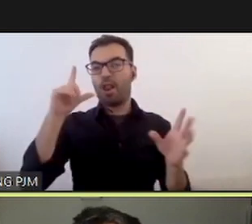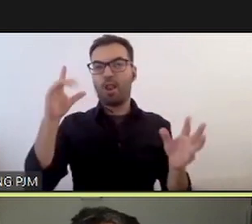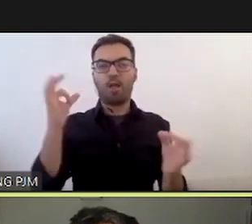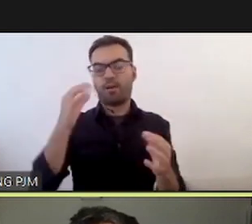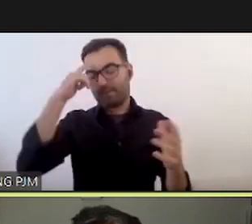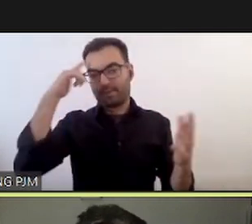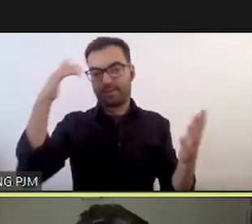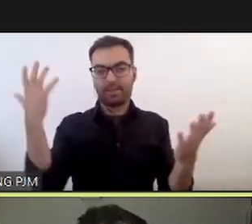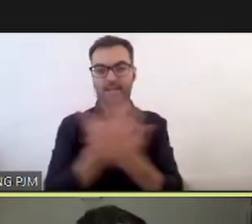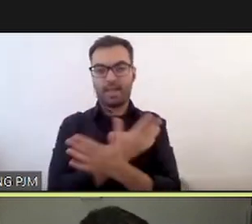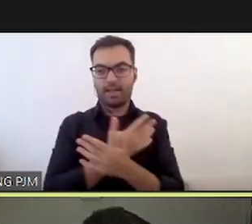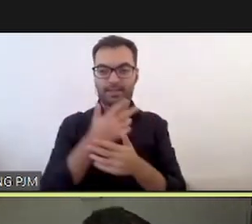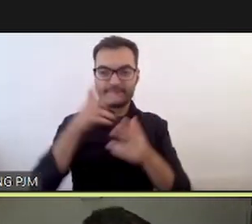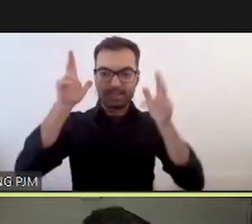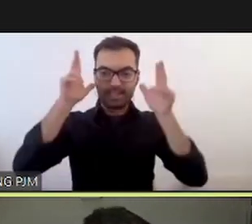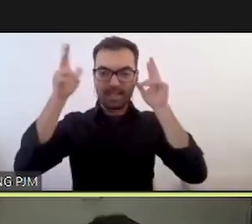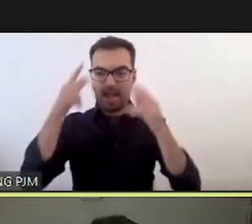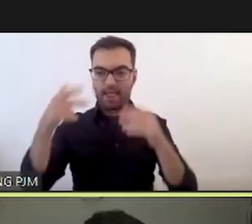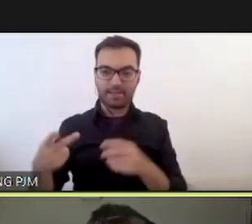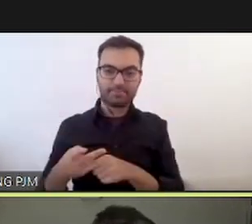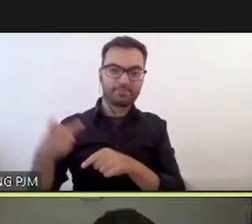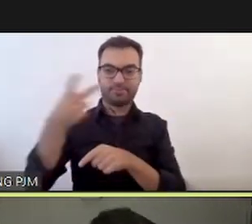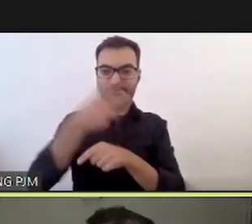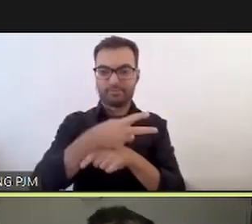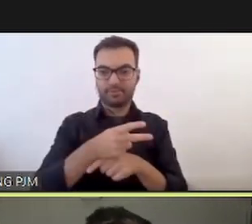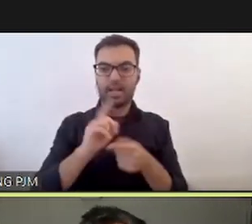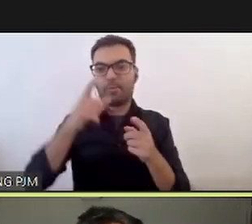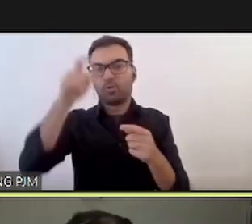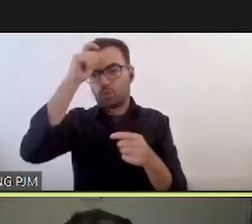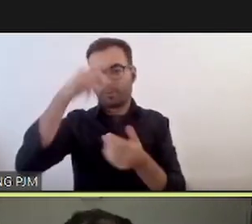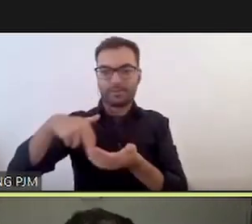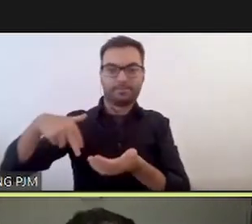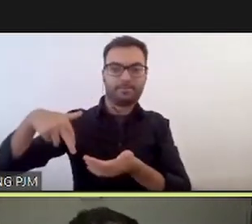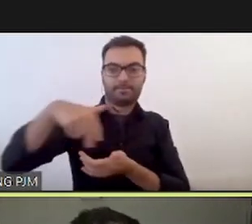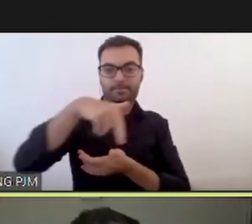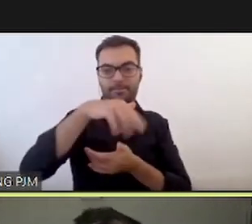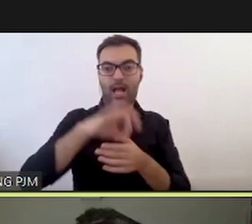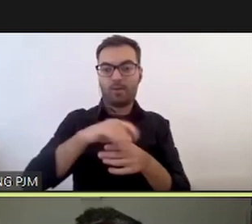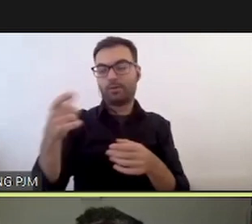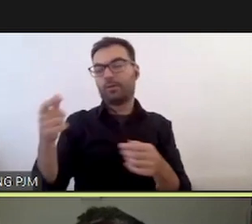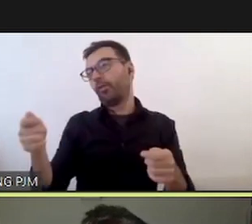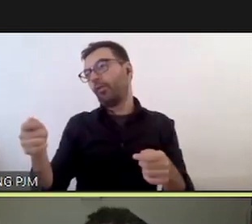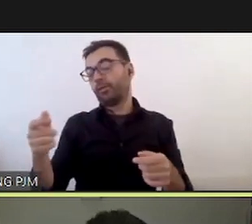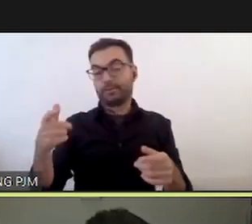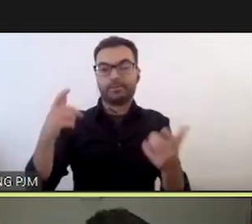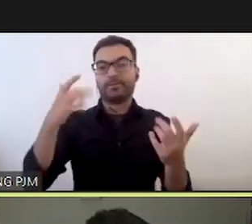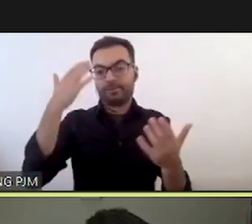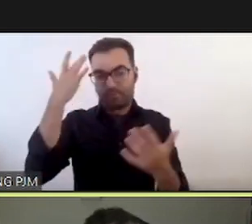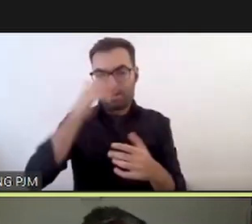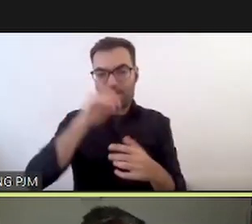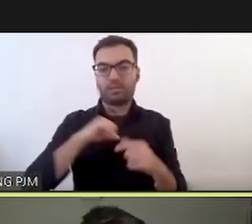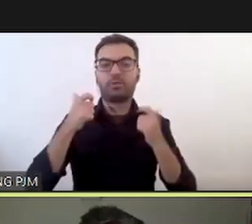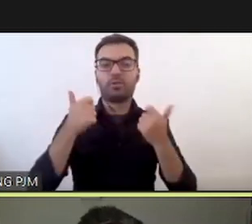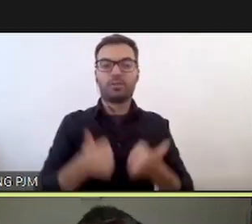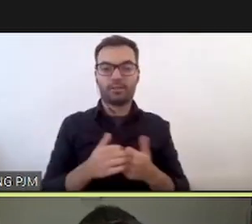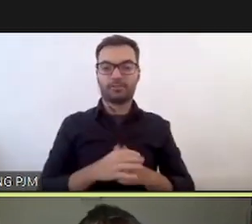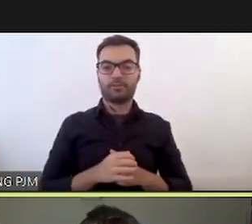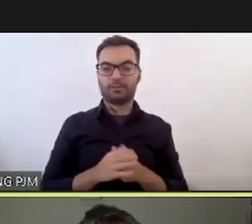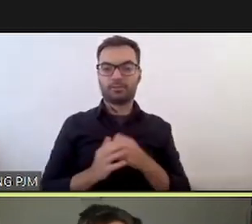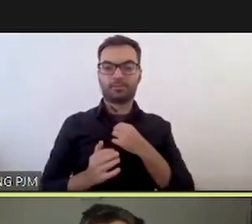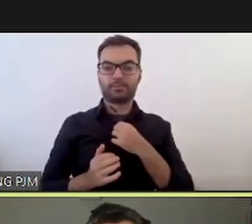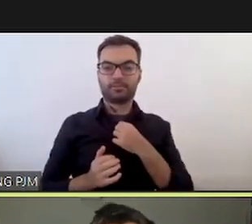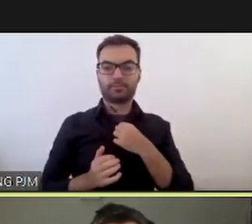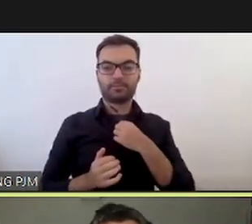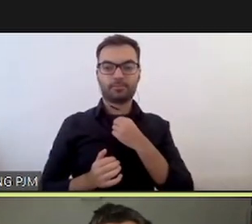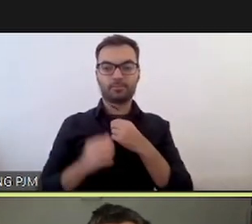will enter on the street or the human being will enter on the street, what might happen? So this is